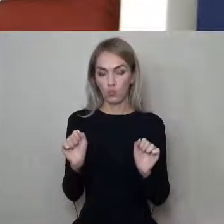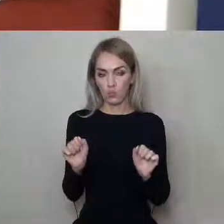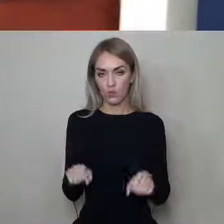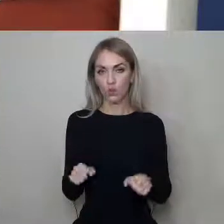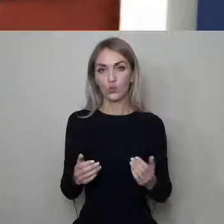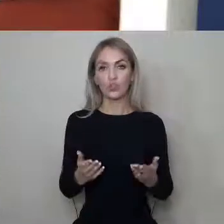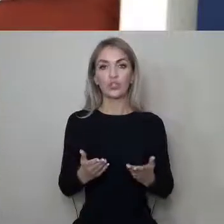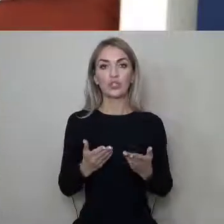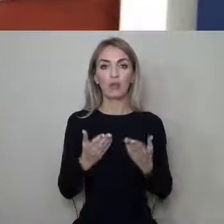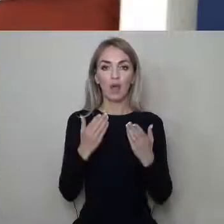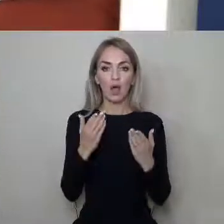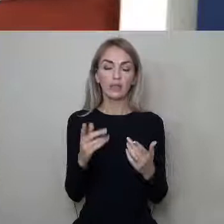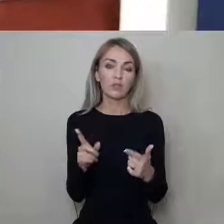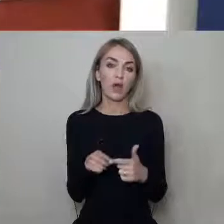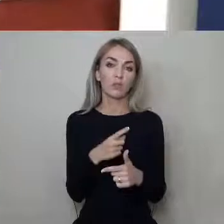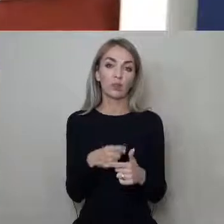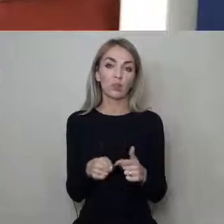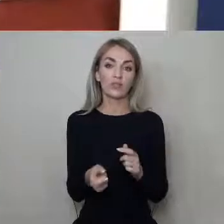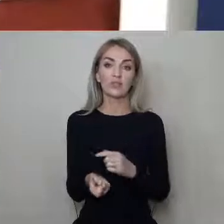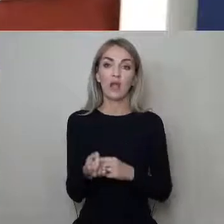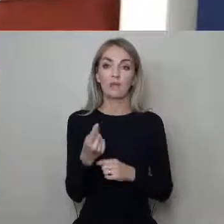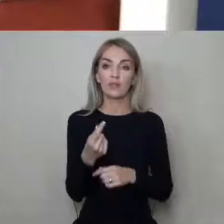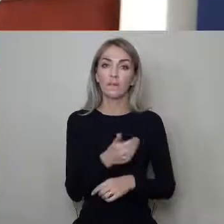courts can